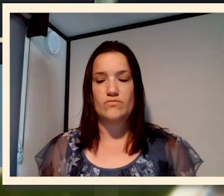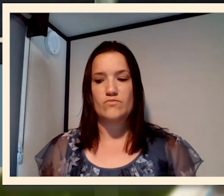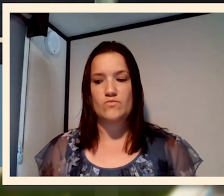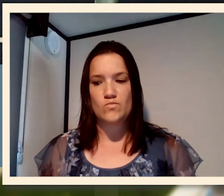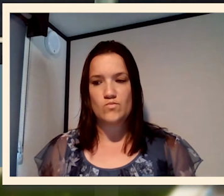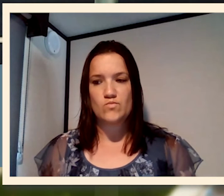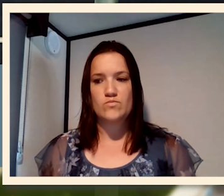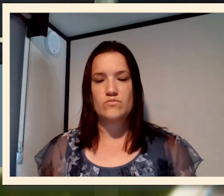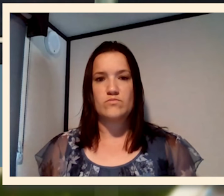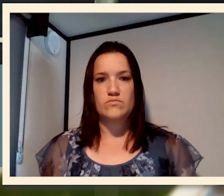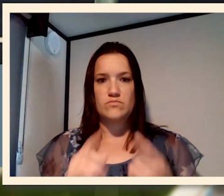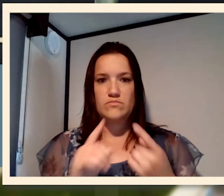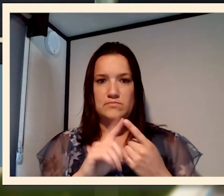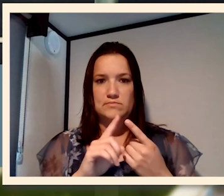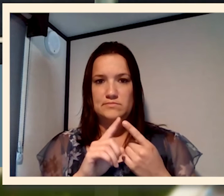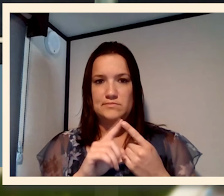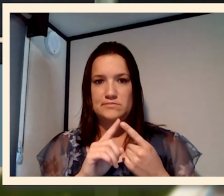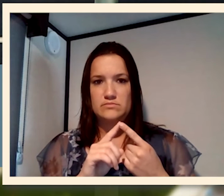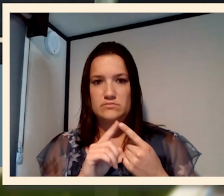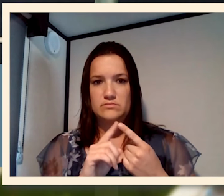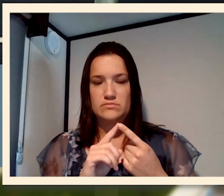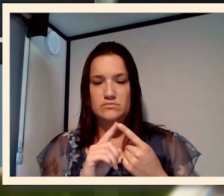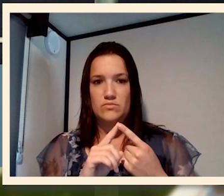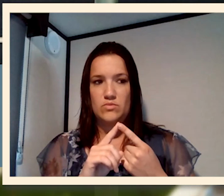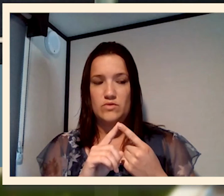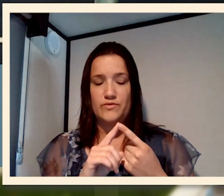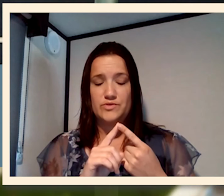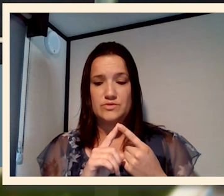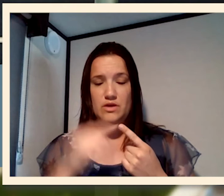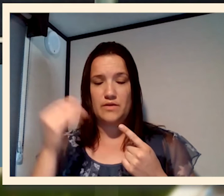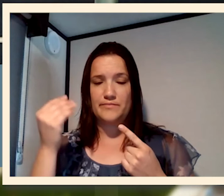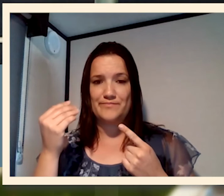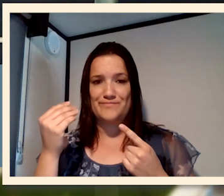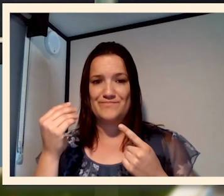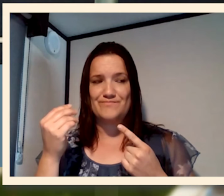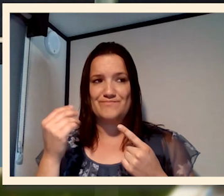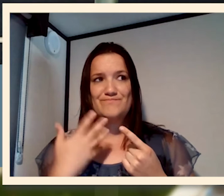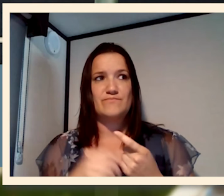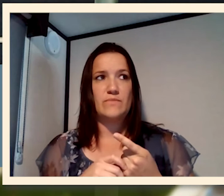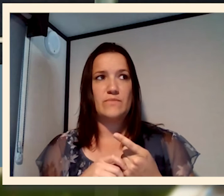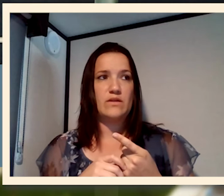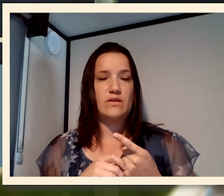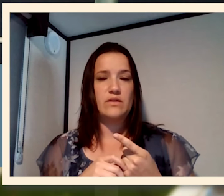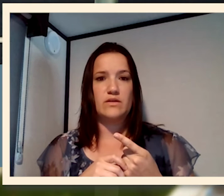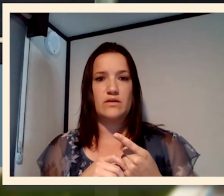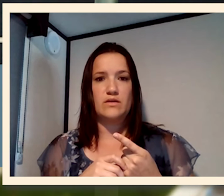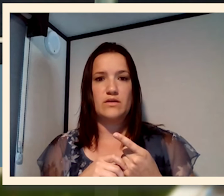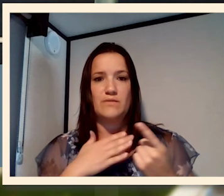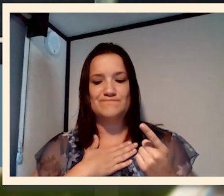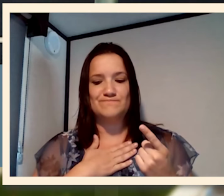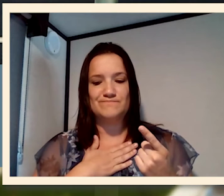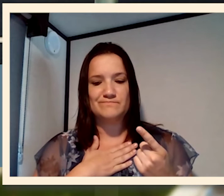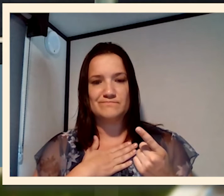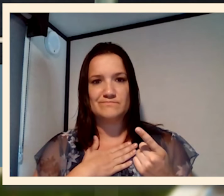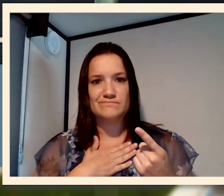community? Sure. Well, first, just, you know, I want to express